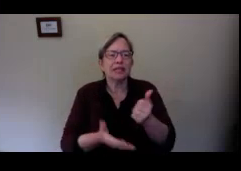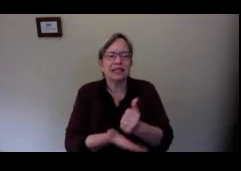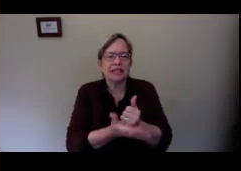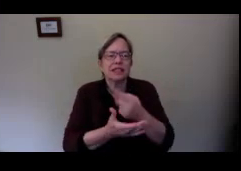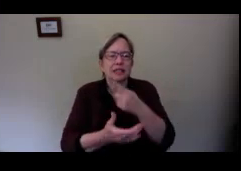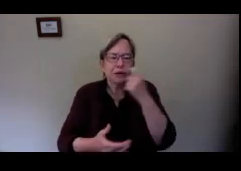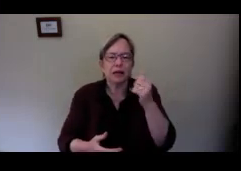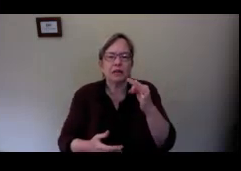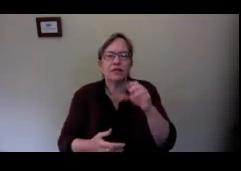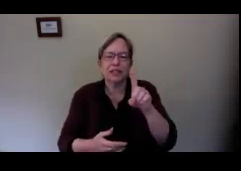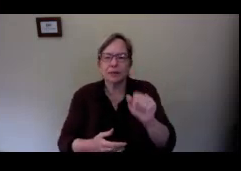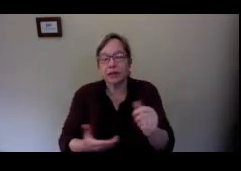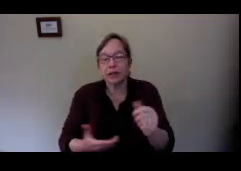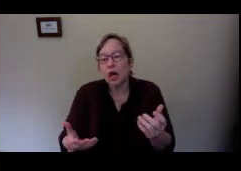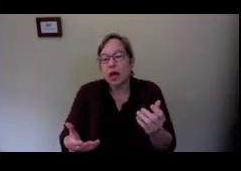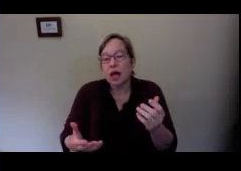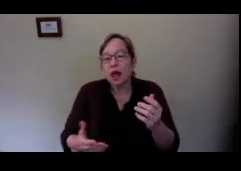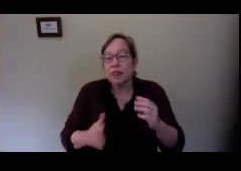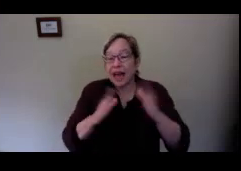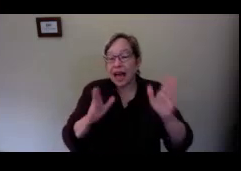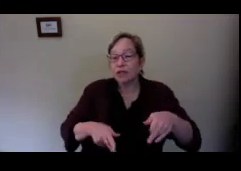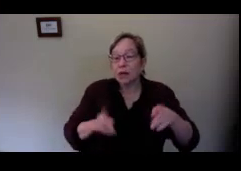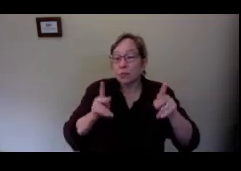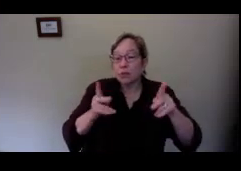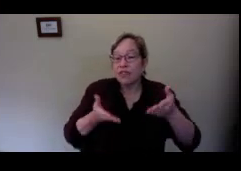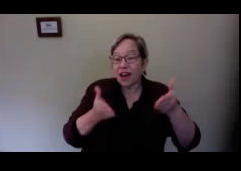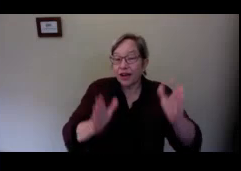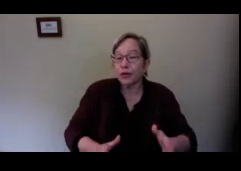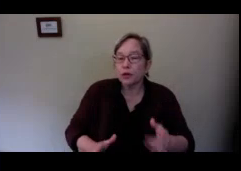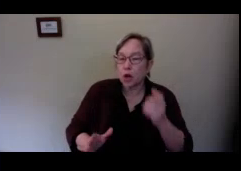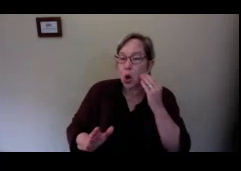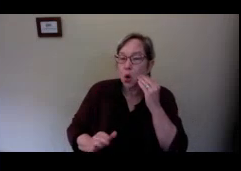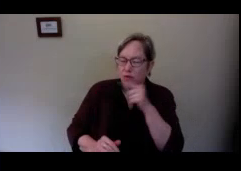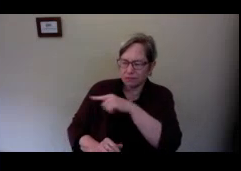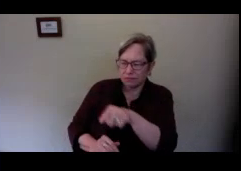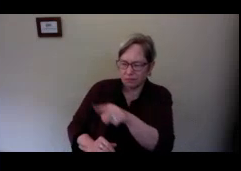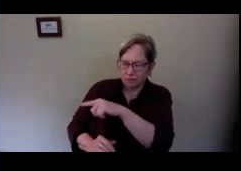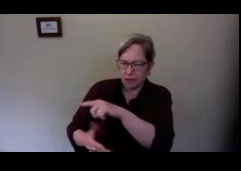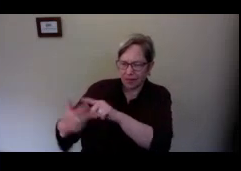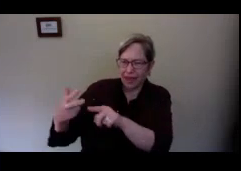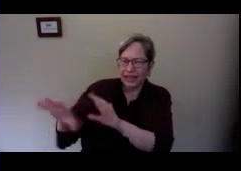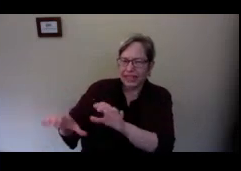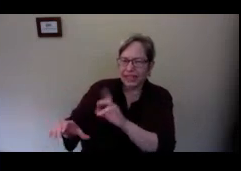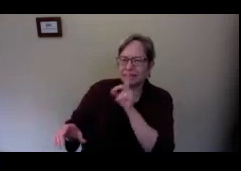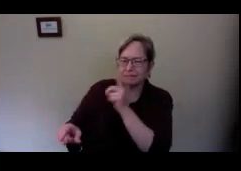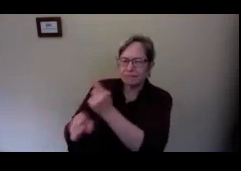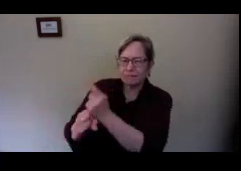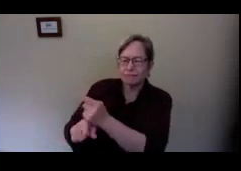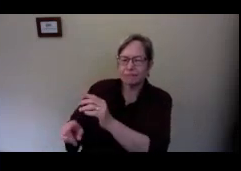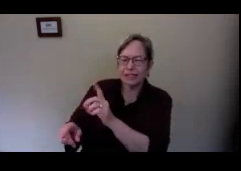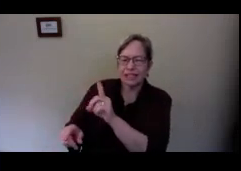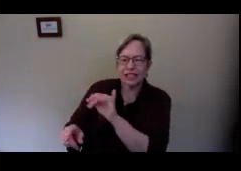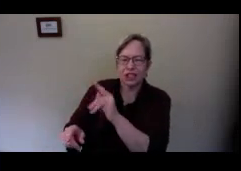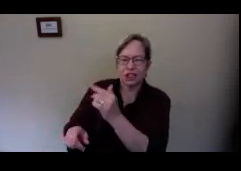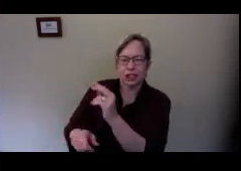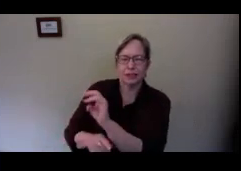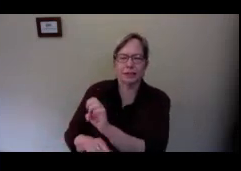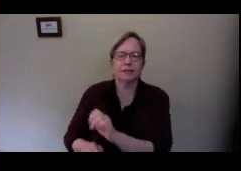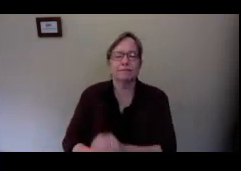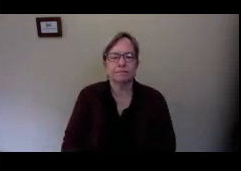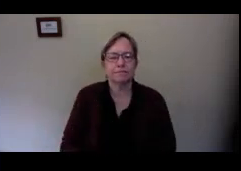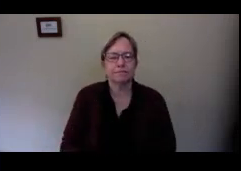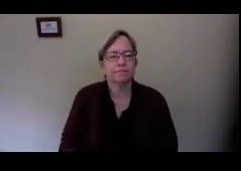that those agencies did their due diligence in establishing that that person has a disability. So they can use that for alternative